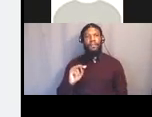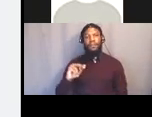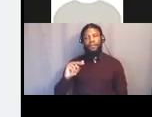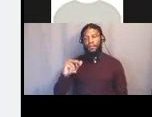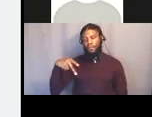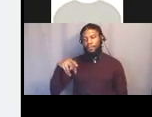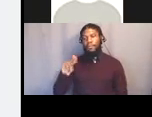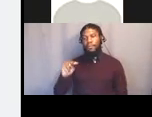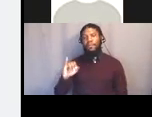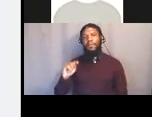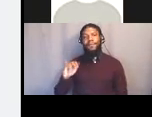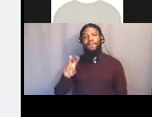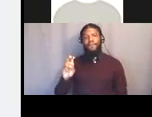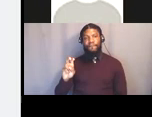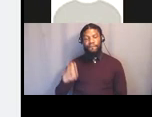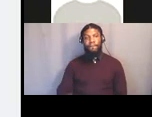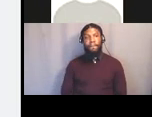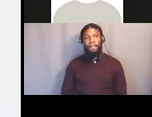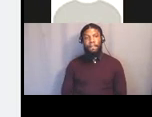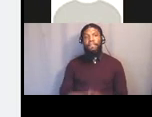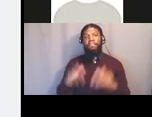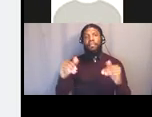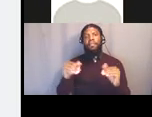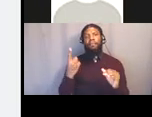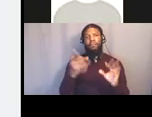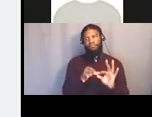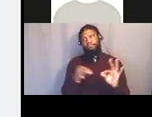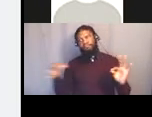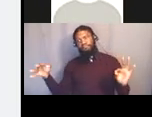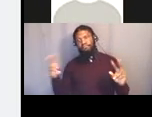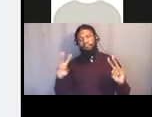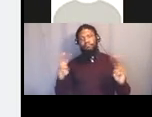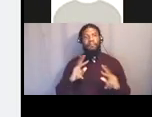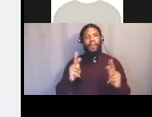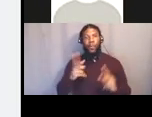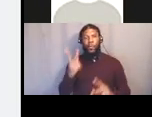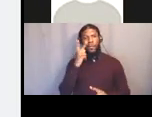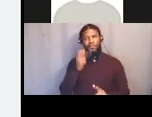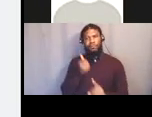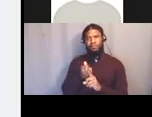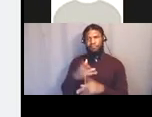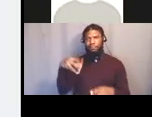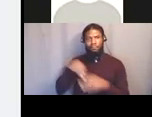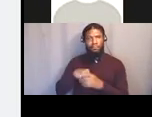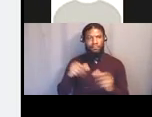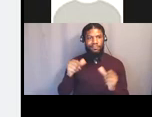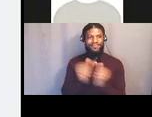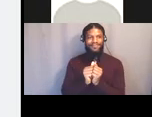That folks will see themselves as a part of a family and a system. Healing.